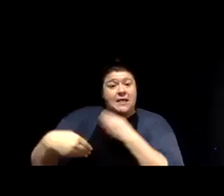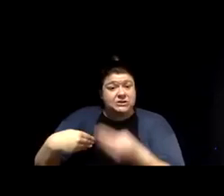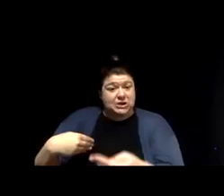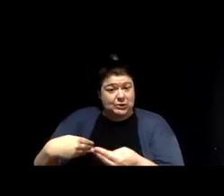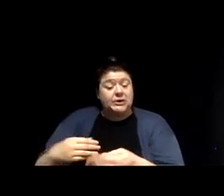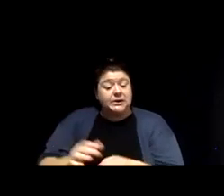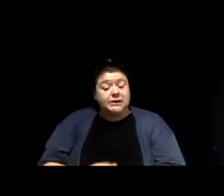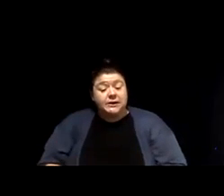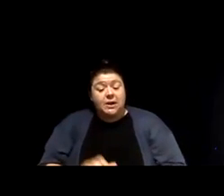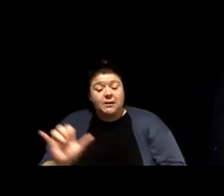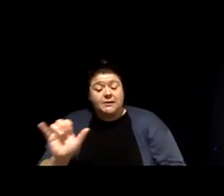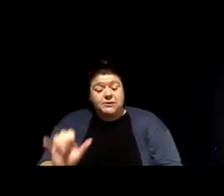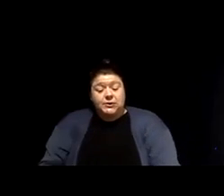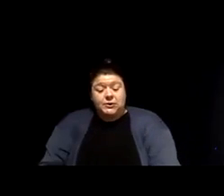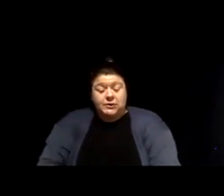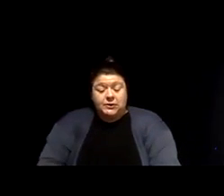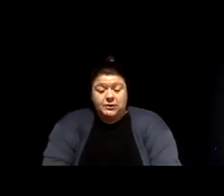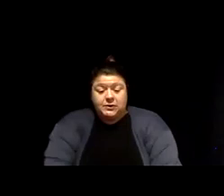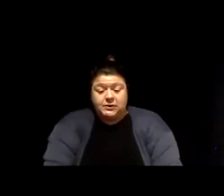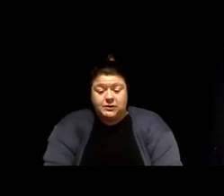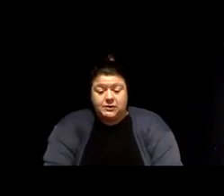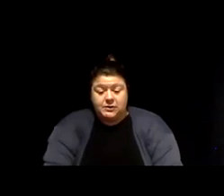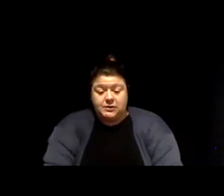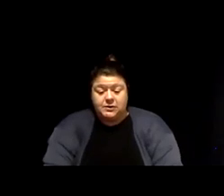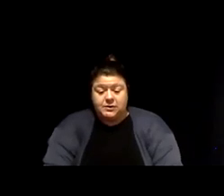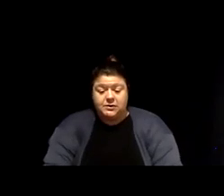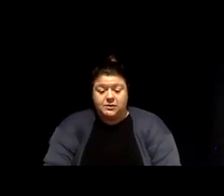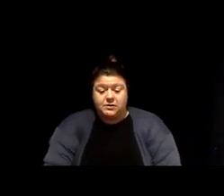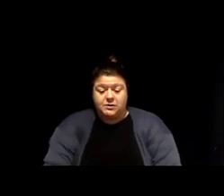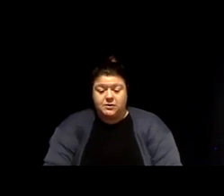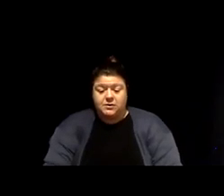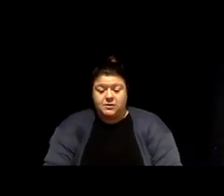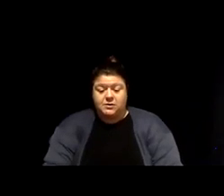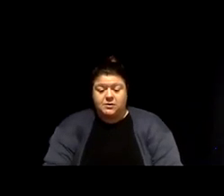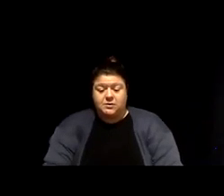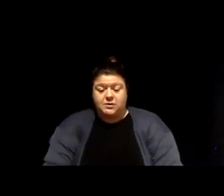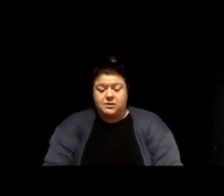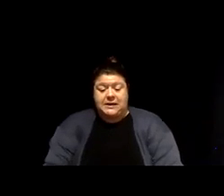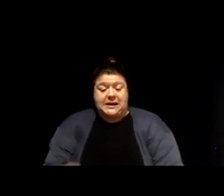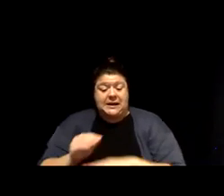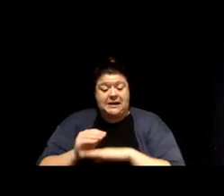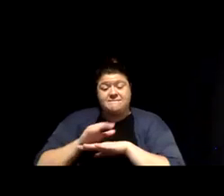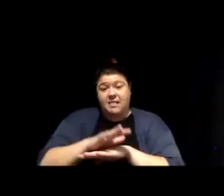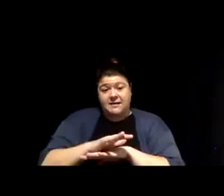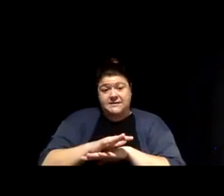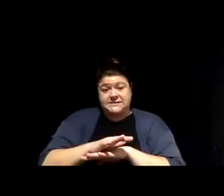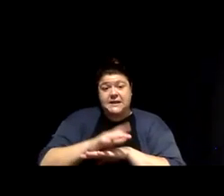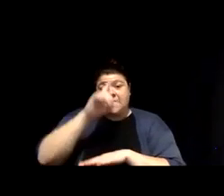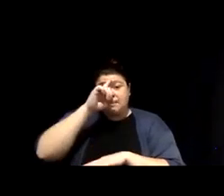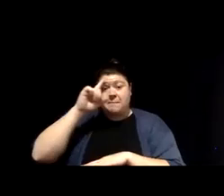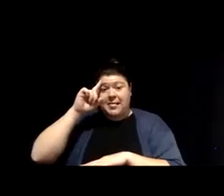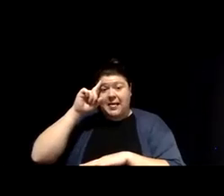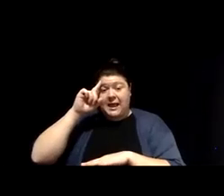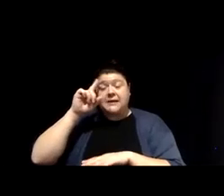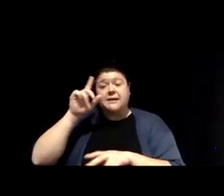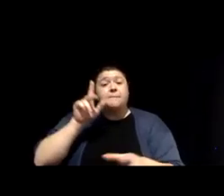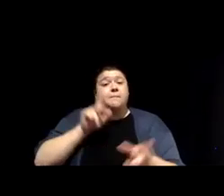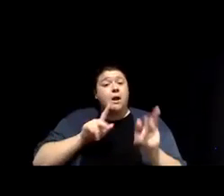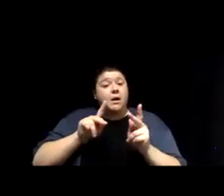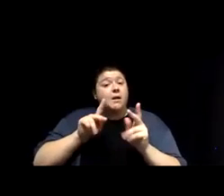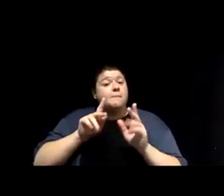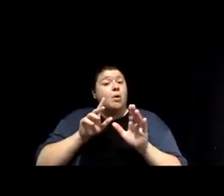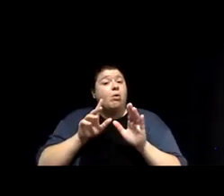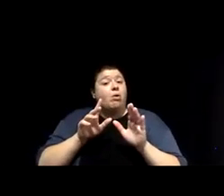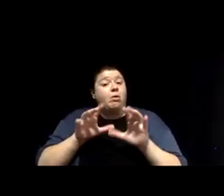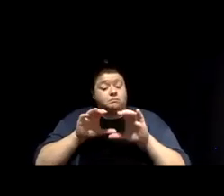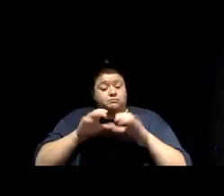disorder also. It is very, it affects the Black population more than other populations. And again, this is